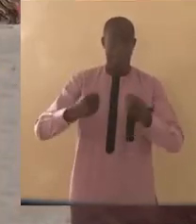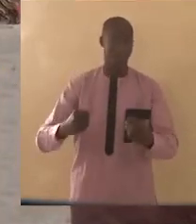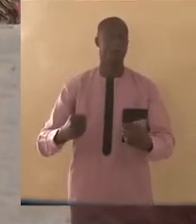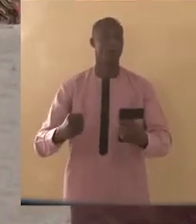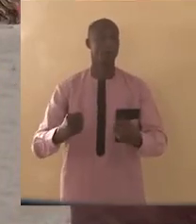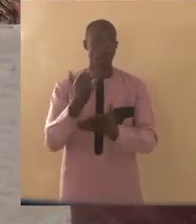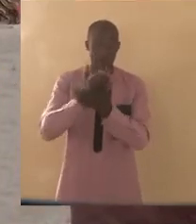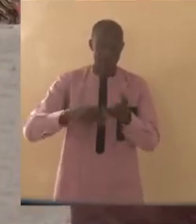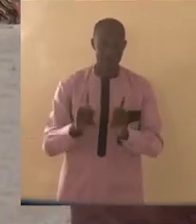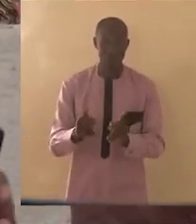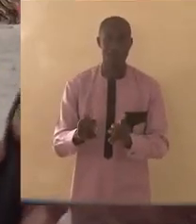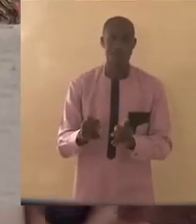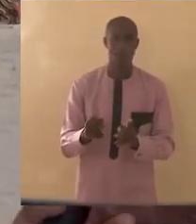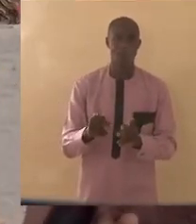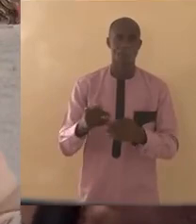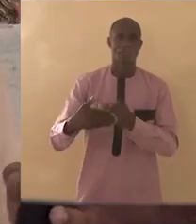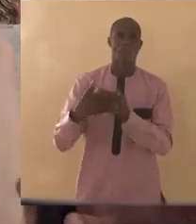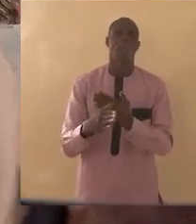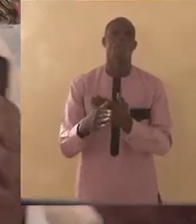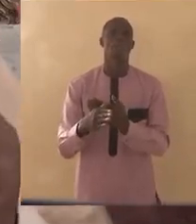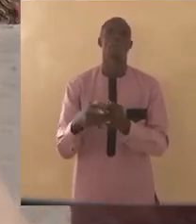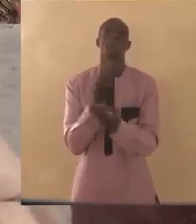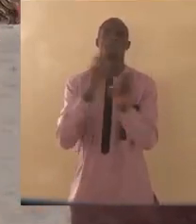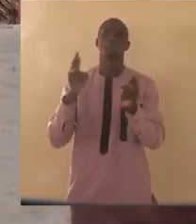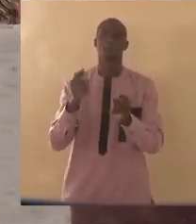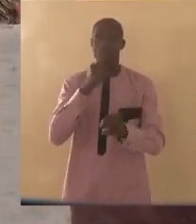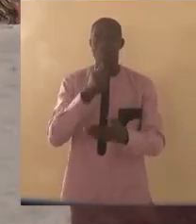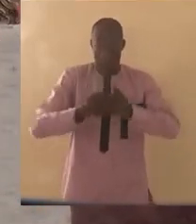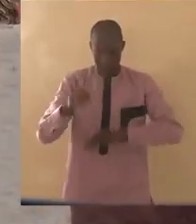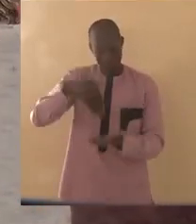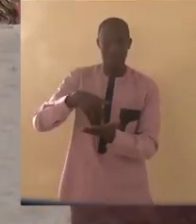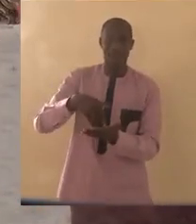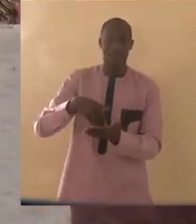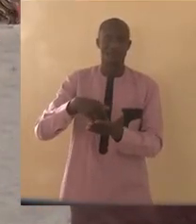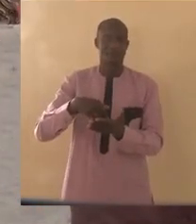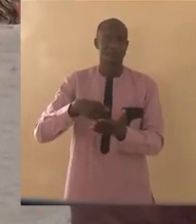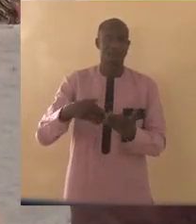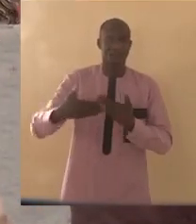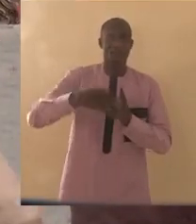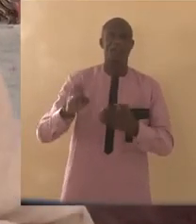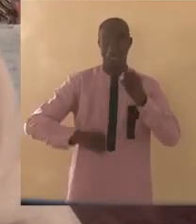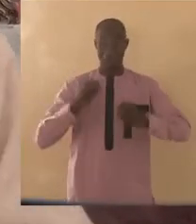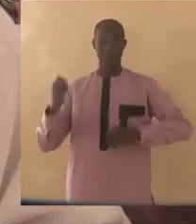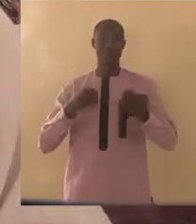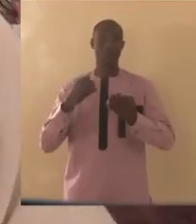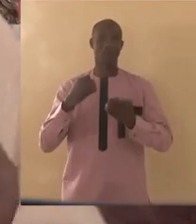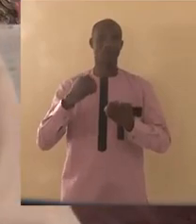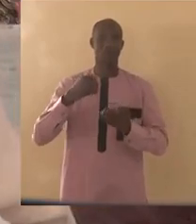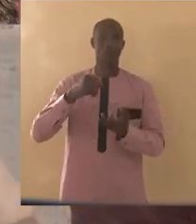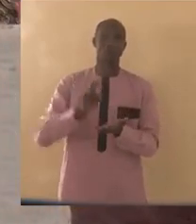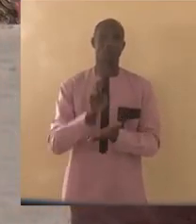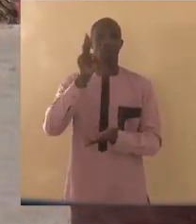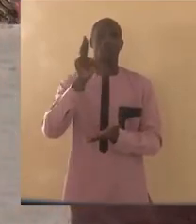often happens is that some people, maybe after a revival, people say, I believe, I'm born again. After an emotionally